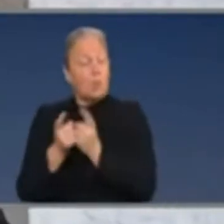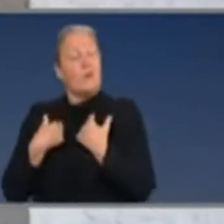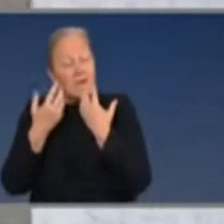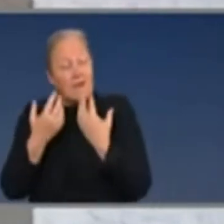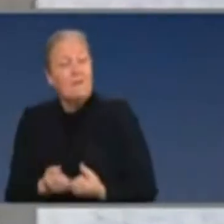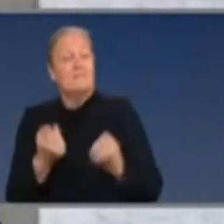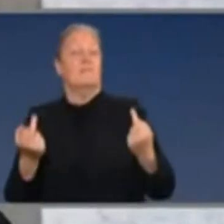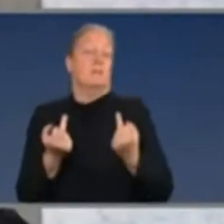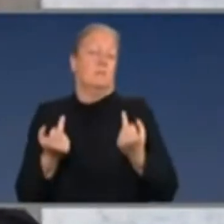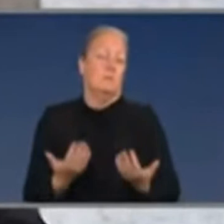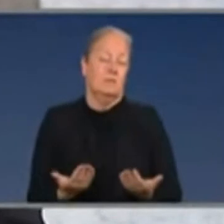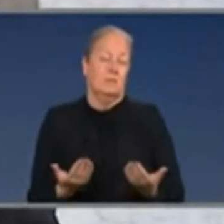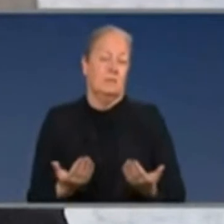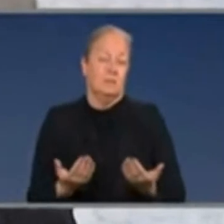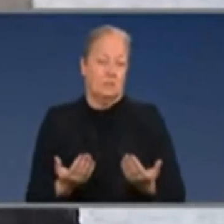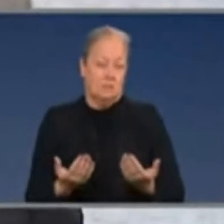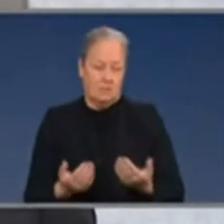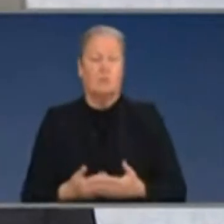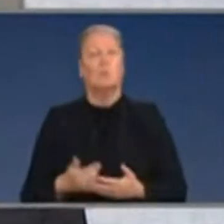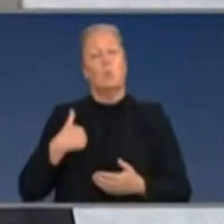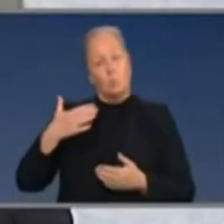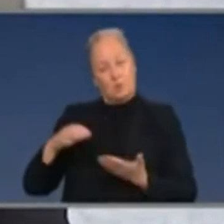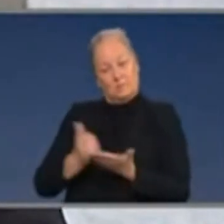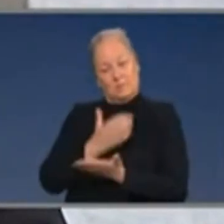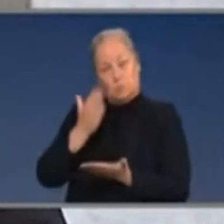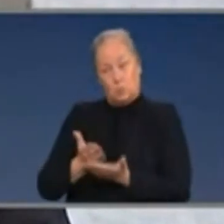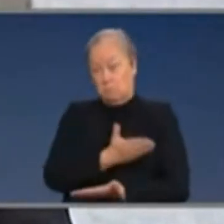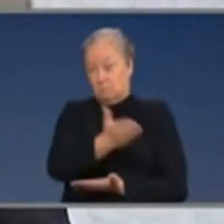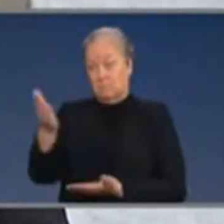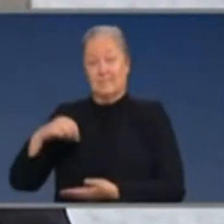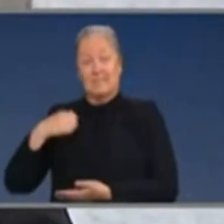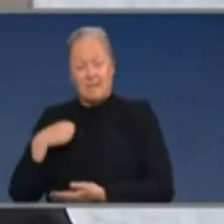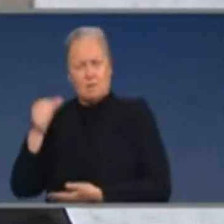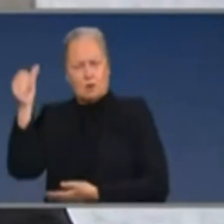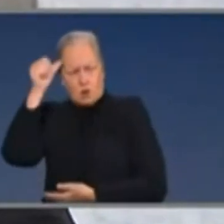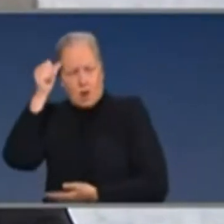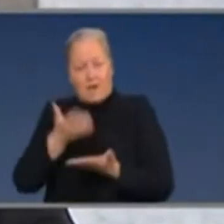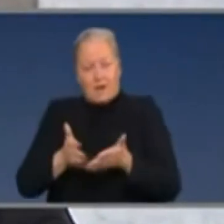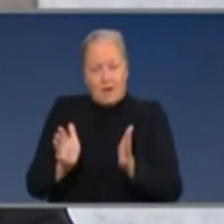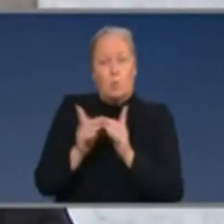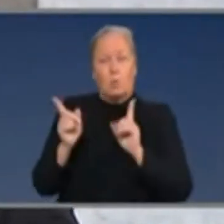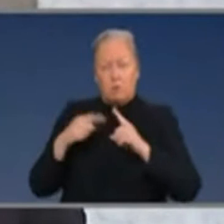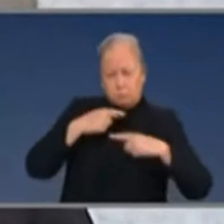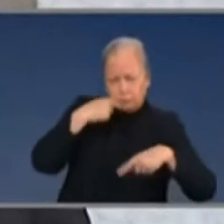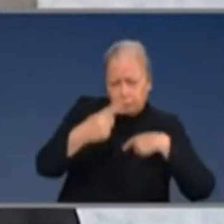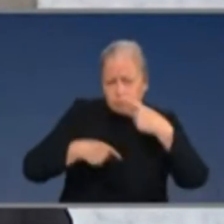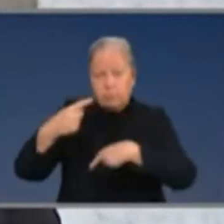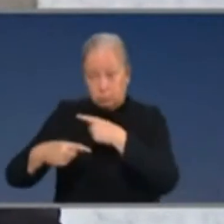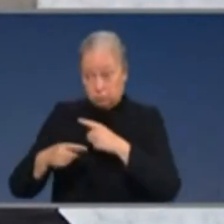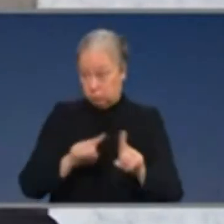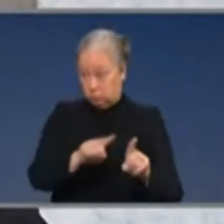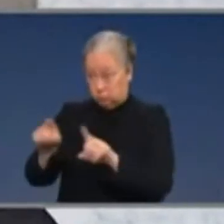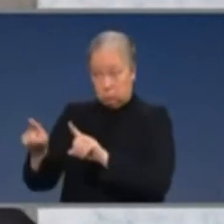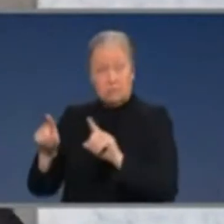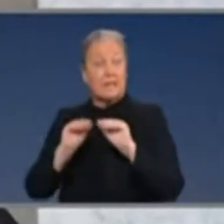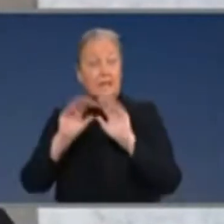with visits by teams to bring and refresh that training wherever it is needed. And we're focusing obviously on those facilities